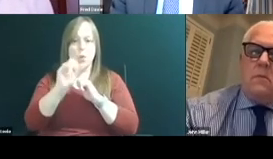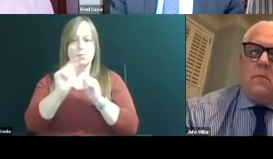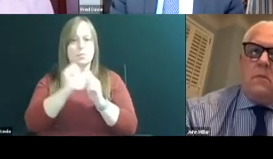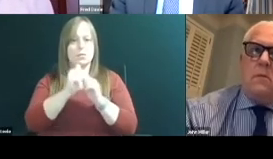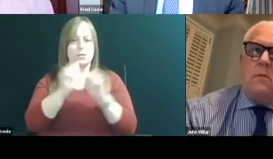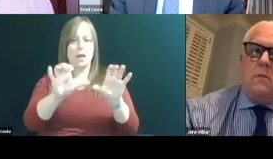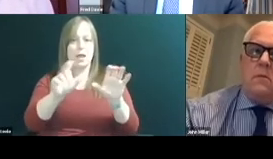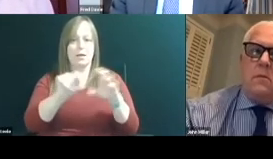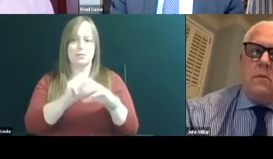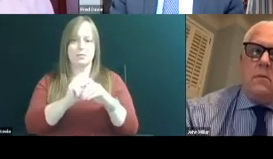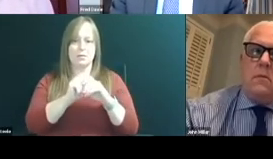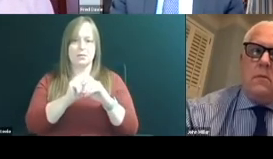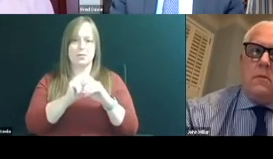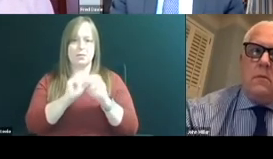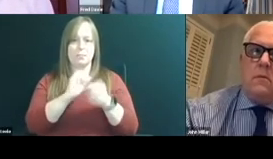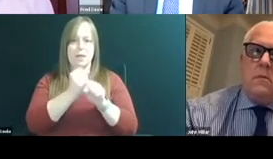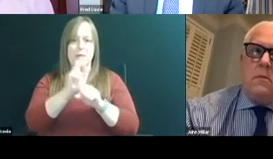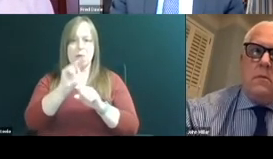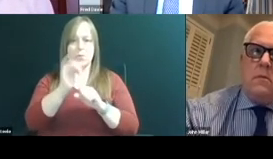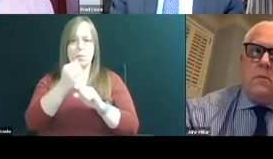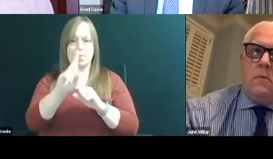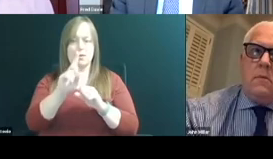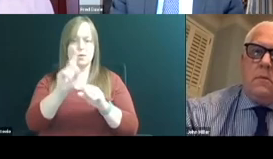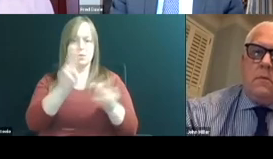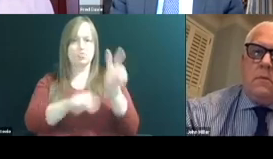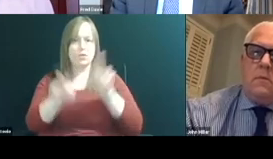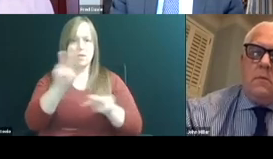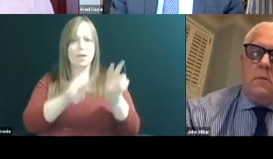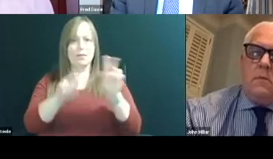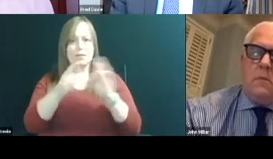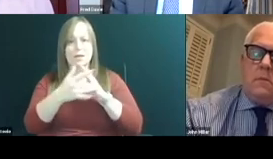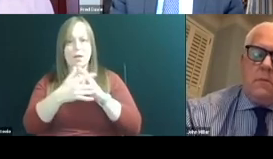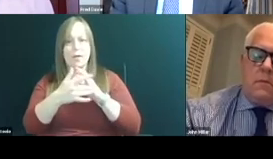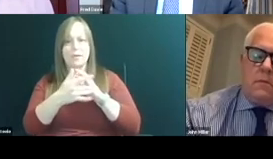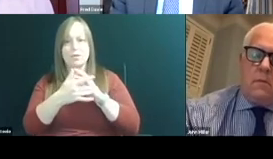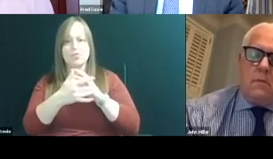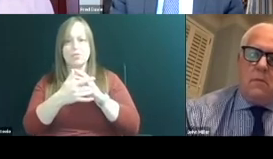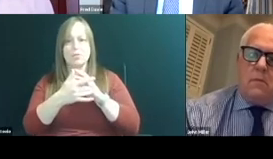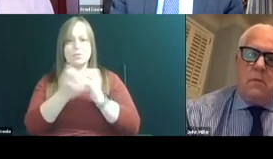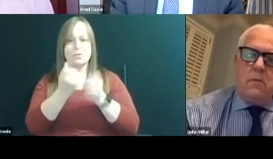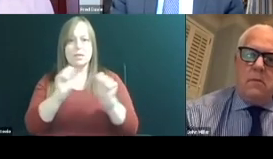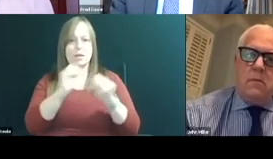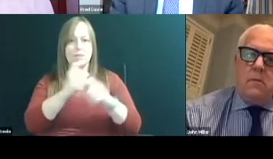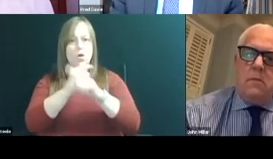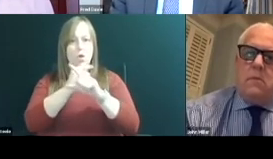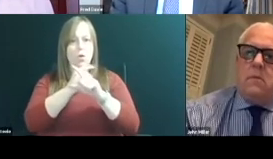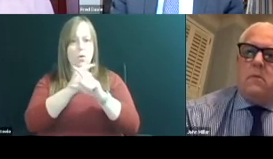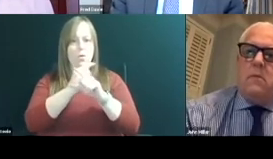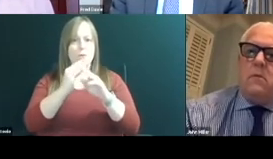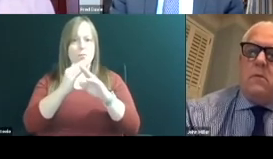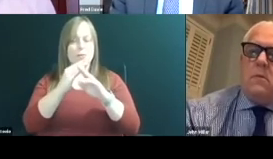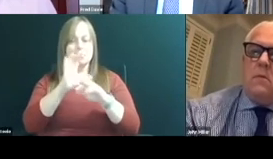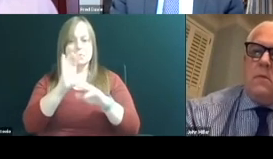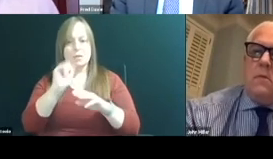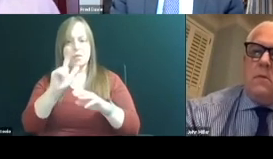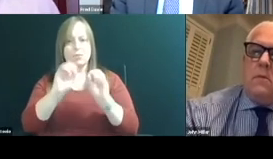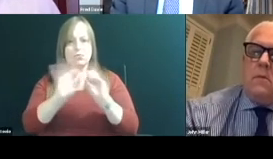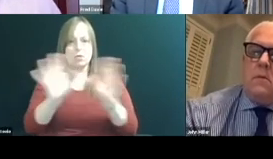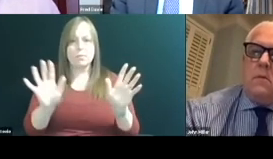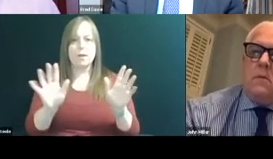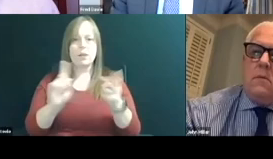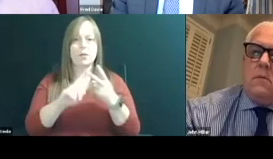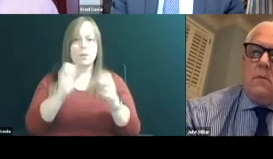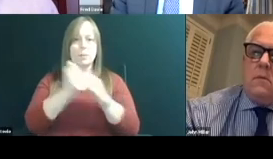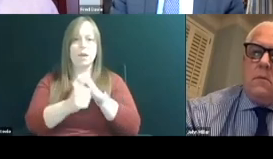to make NYPD's use of surveillance technology and safeguards to protect civil liberties transparent. We